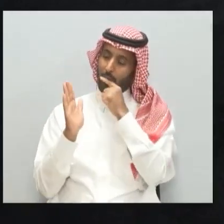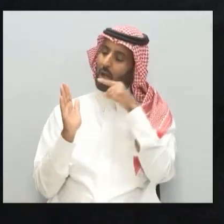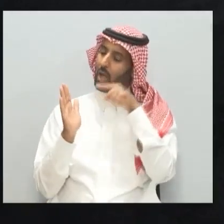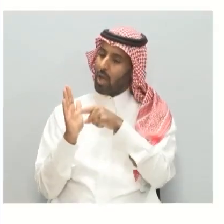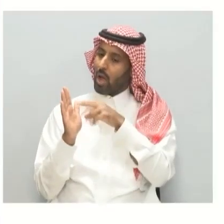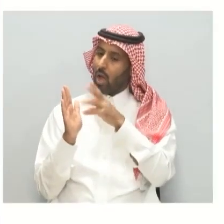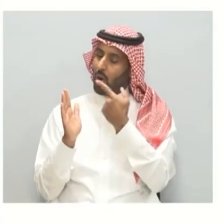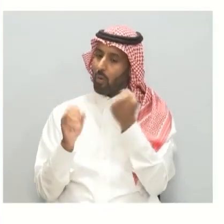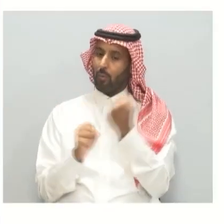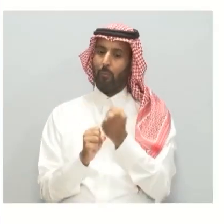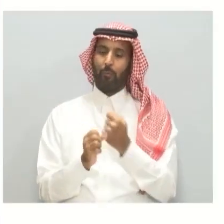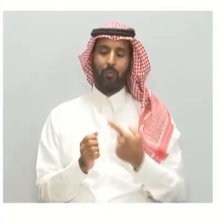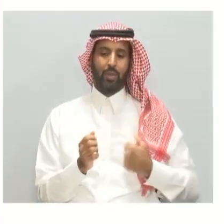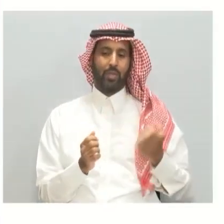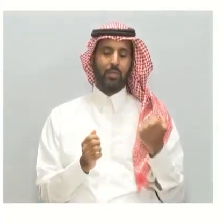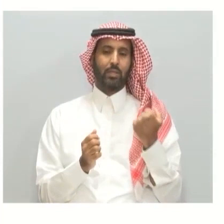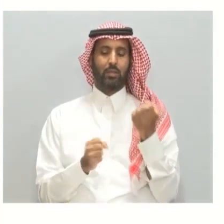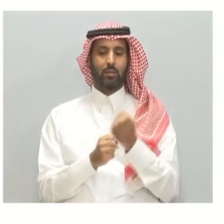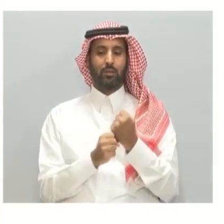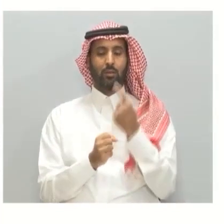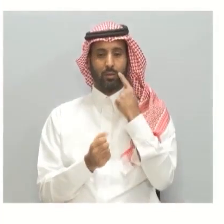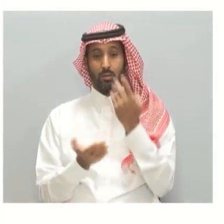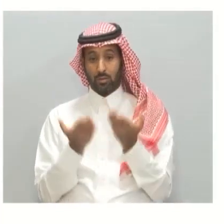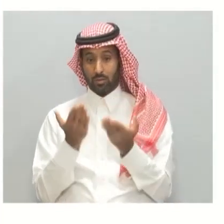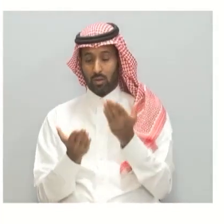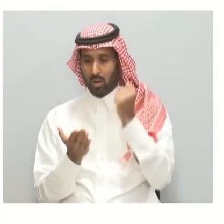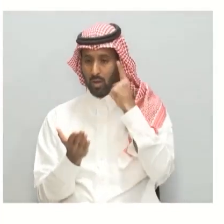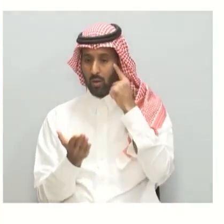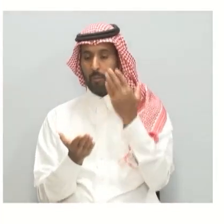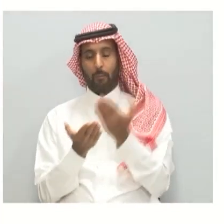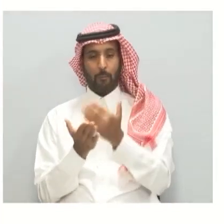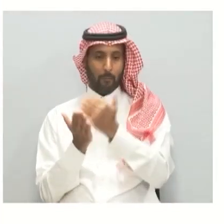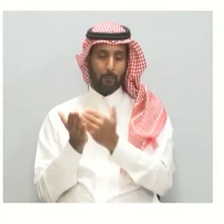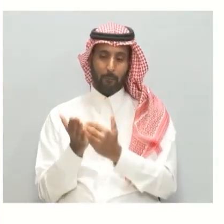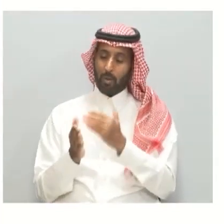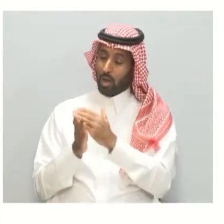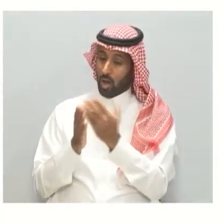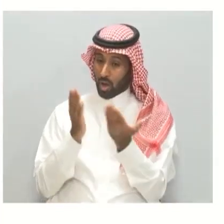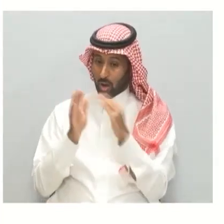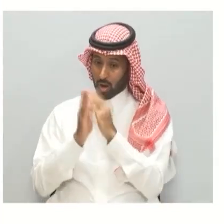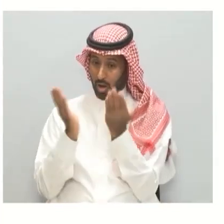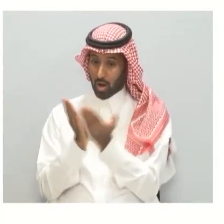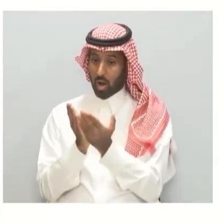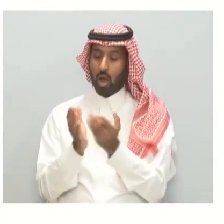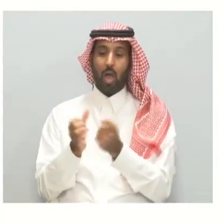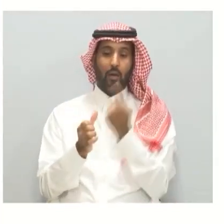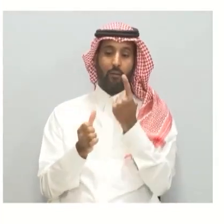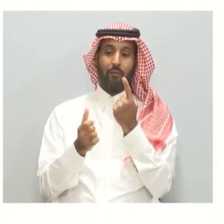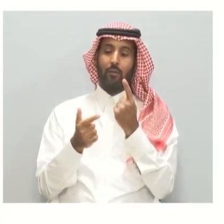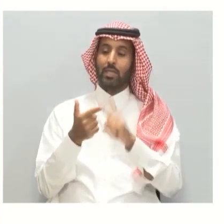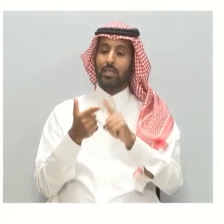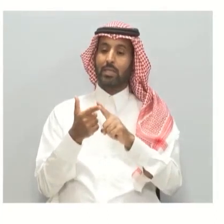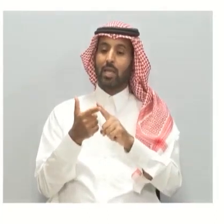the job. Work in pairs, compare your ideas in class. So the first one, the second part of